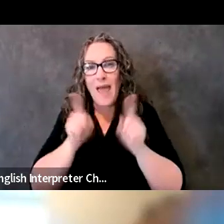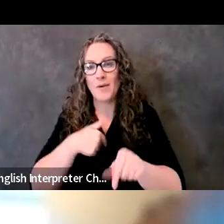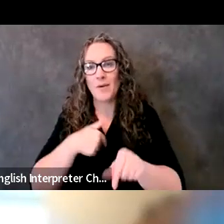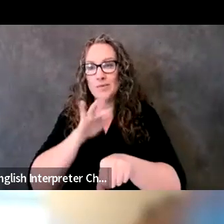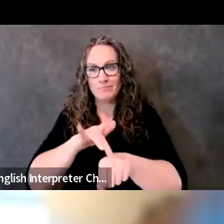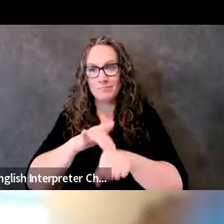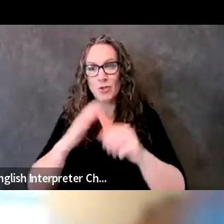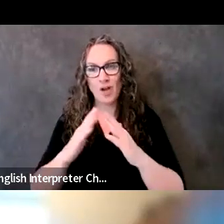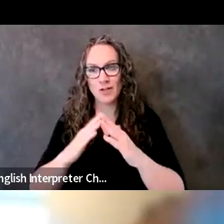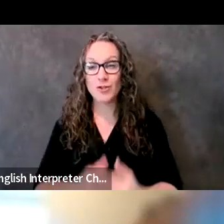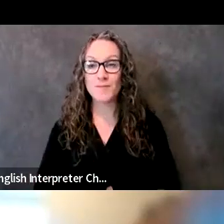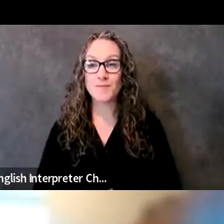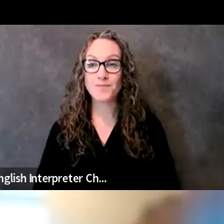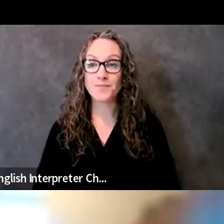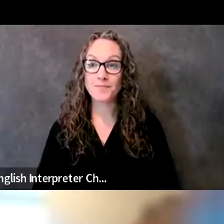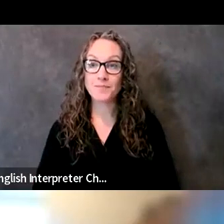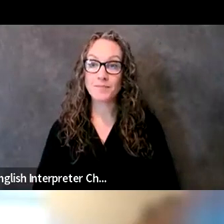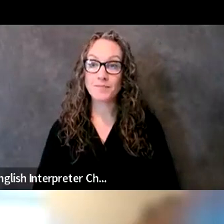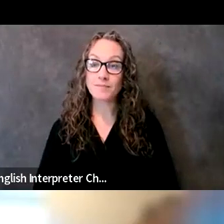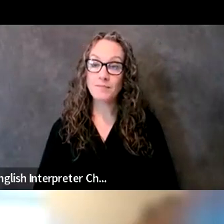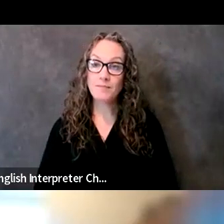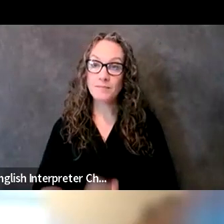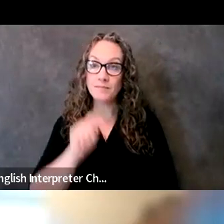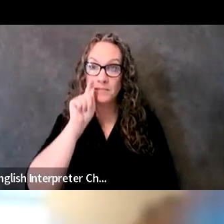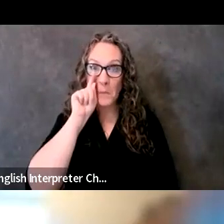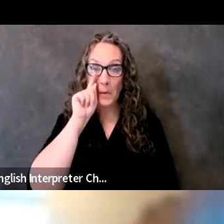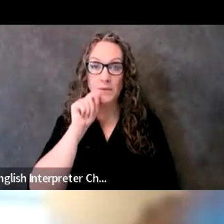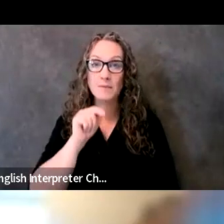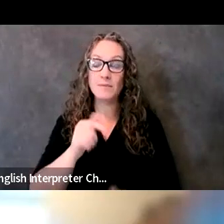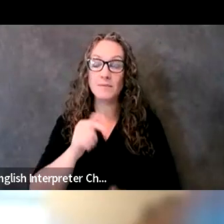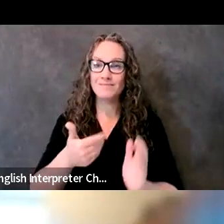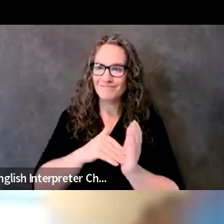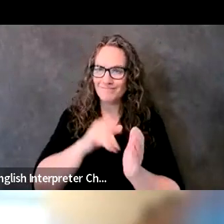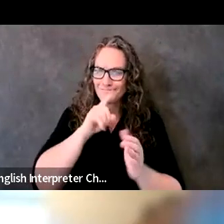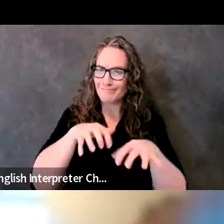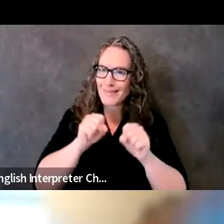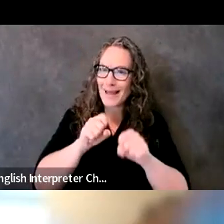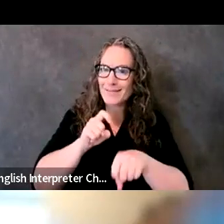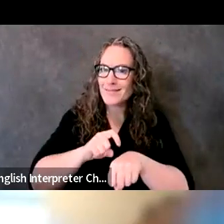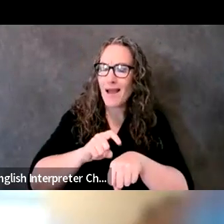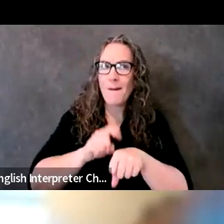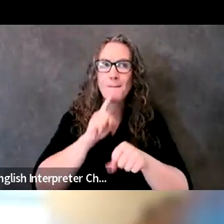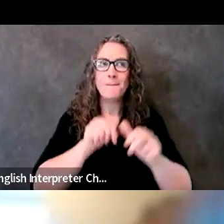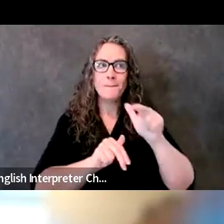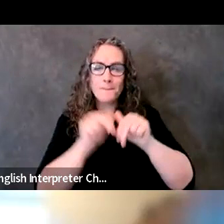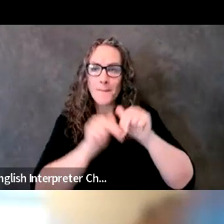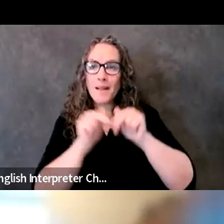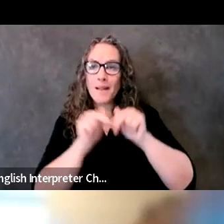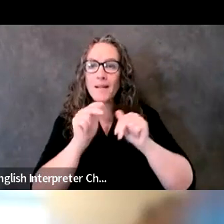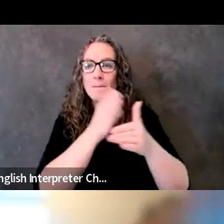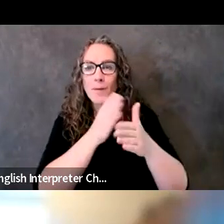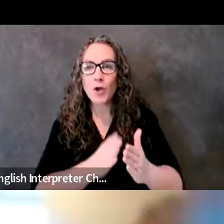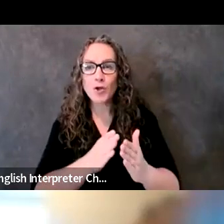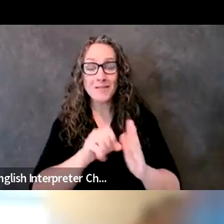again, really taking the time to build the partnerships at the state